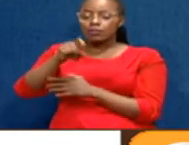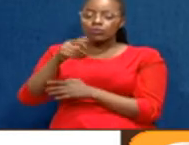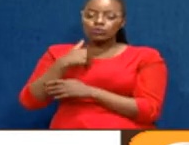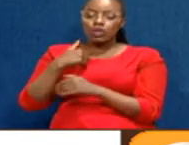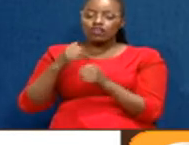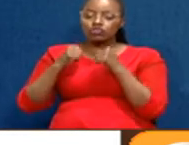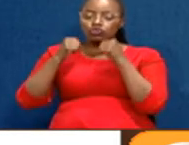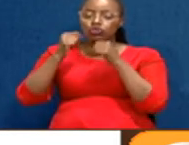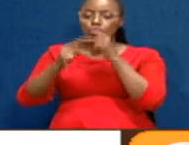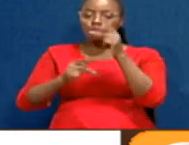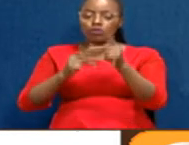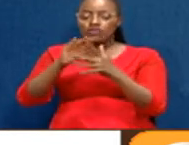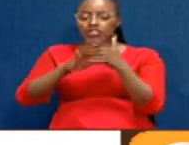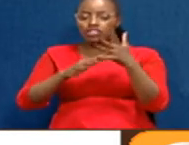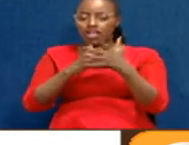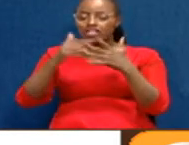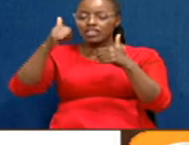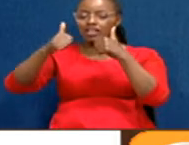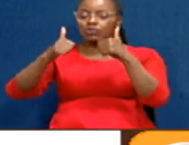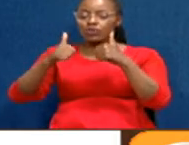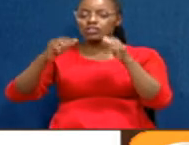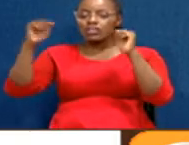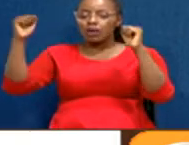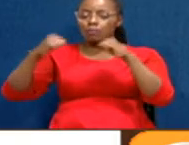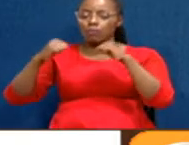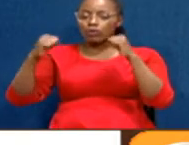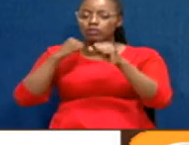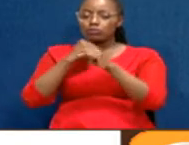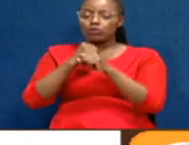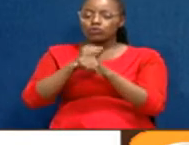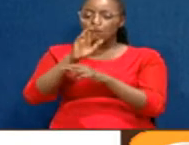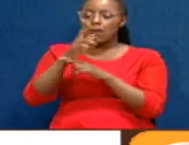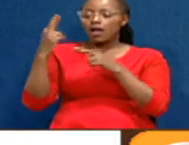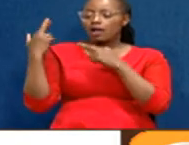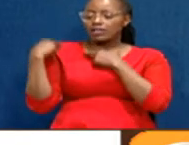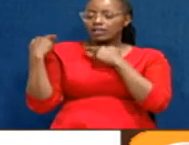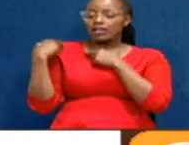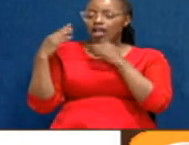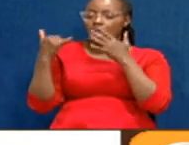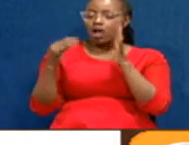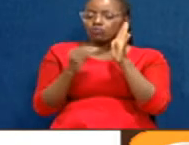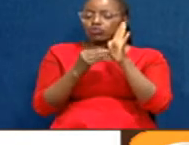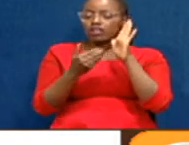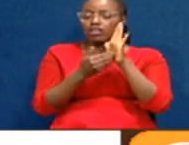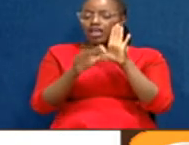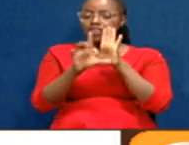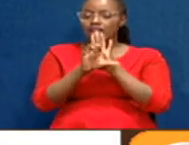strong processes, structures that are able to do the mandate as stipulated in the